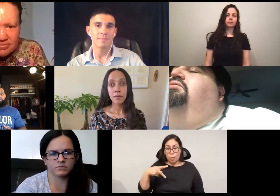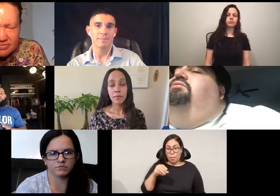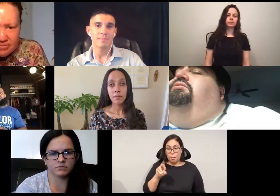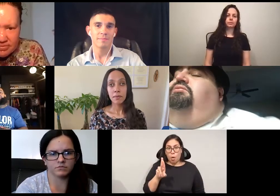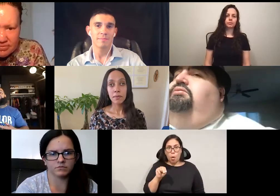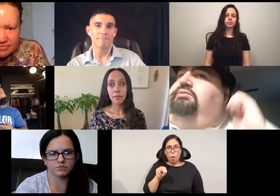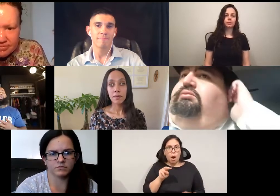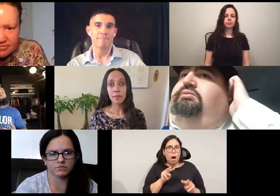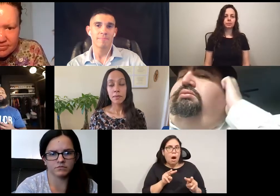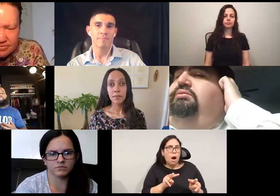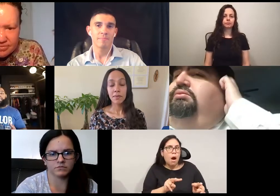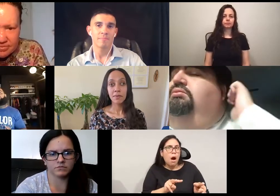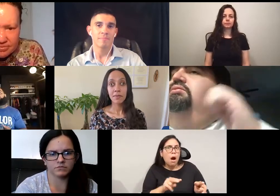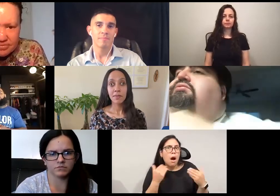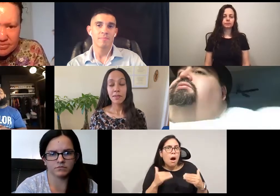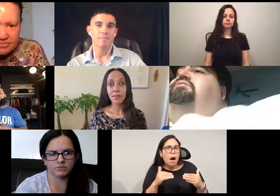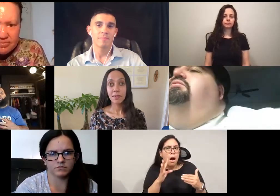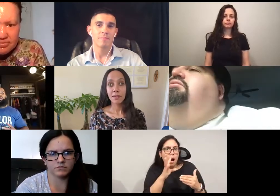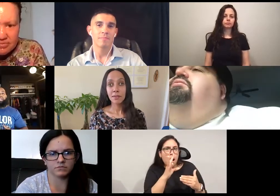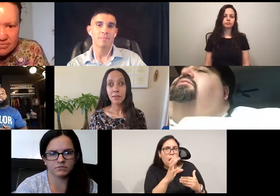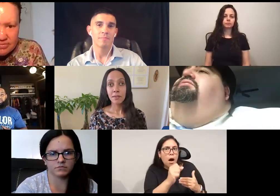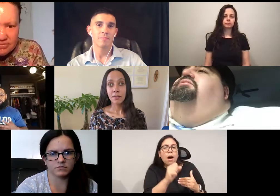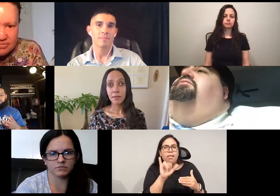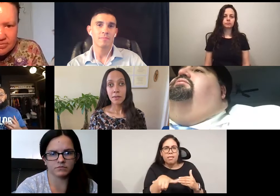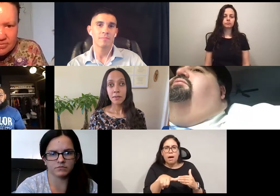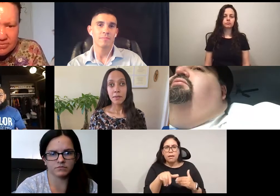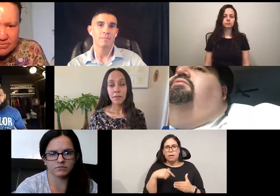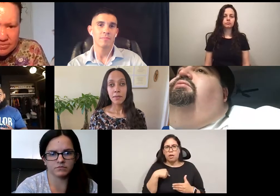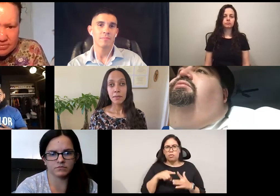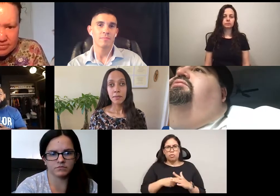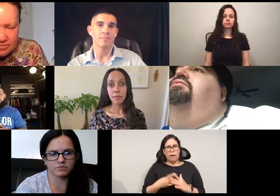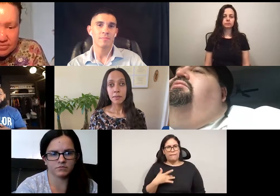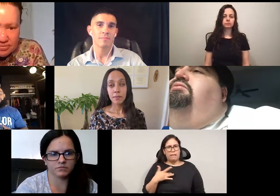exactly eventually what it was that I started to feel, and I started to